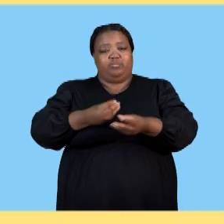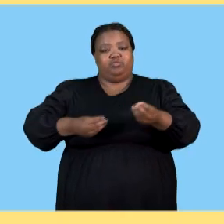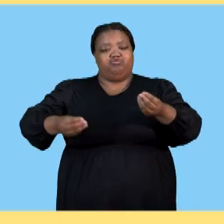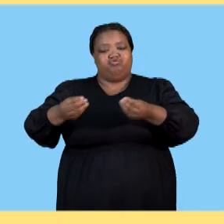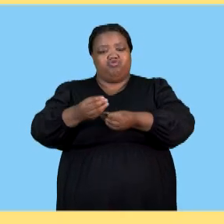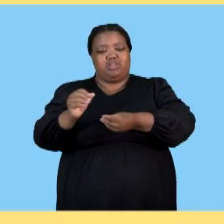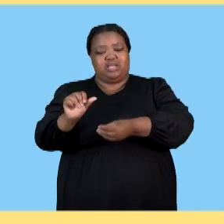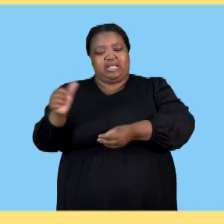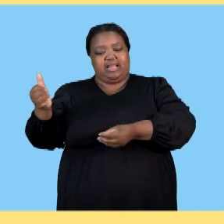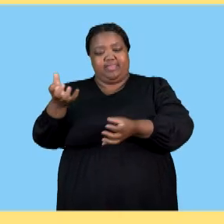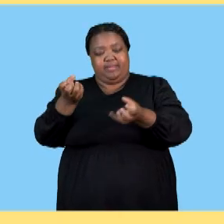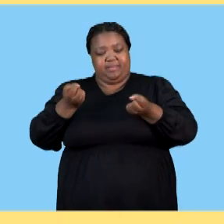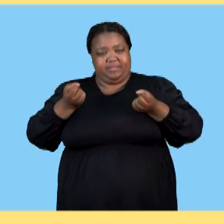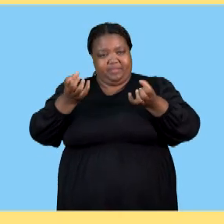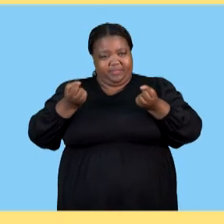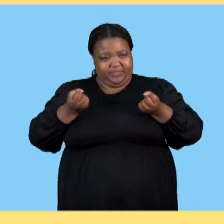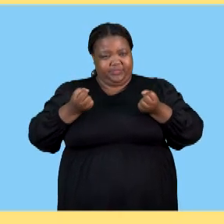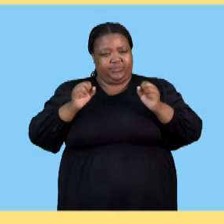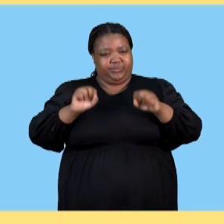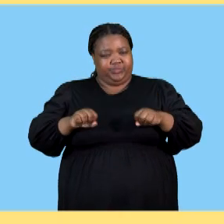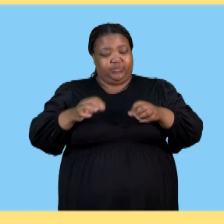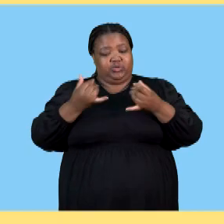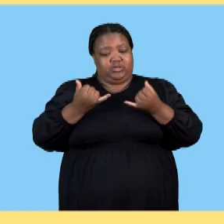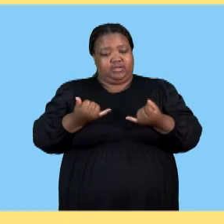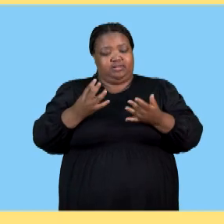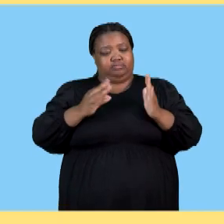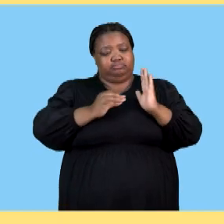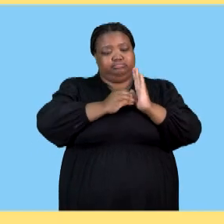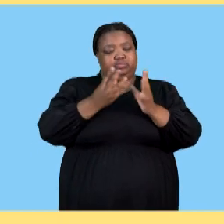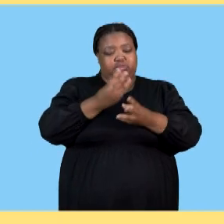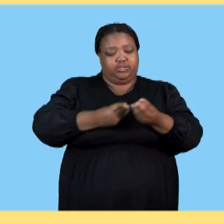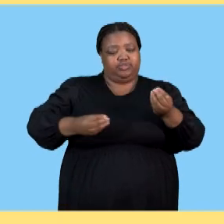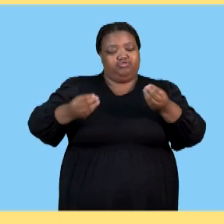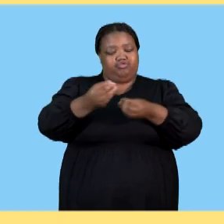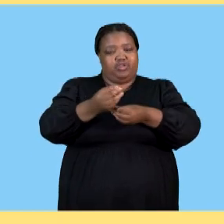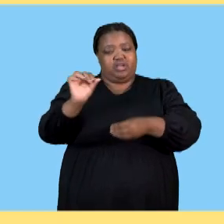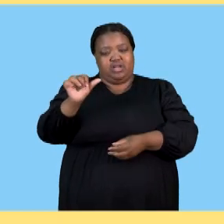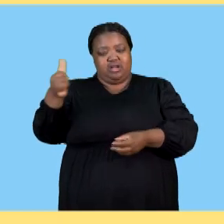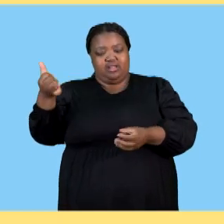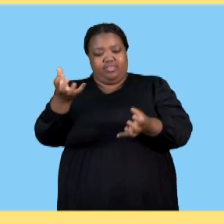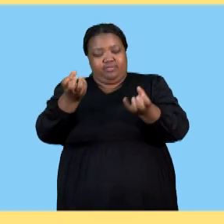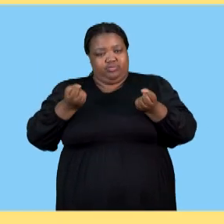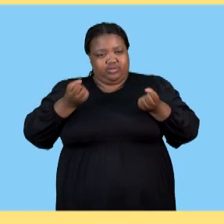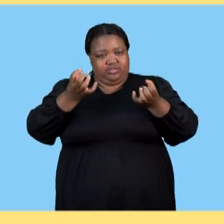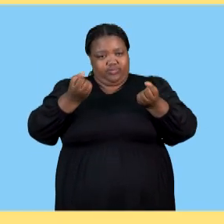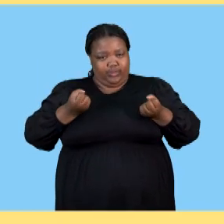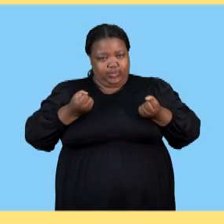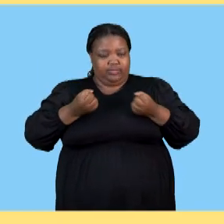other receivables. So I'll come here. I have my trade and other